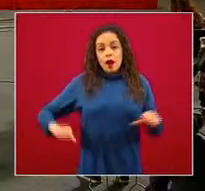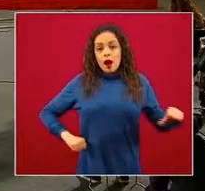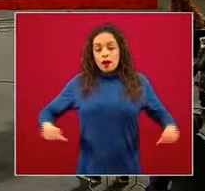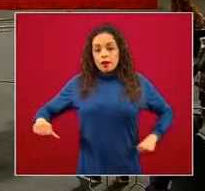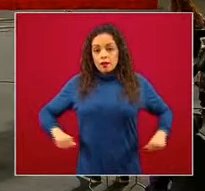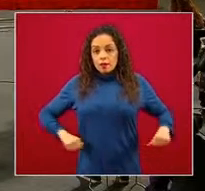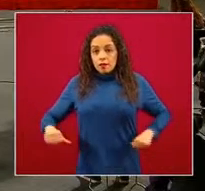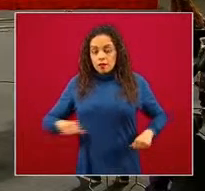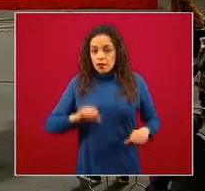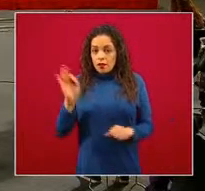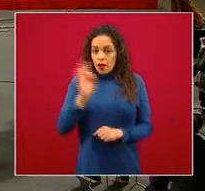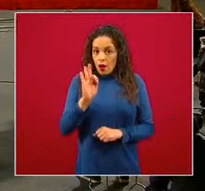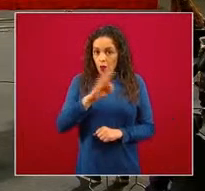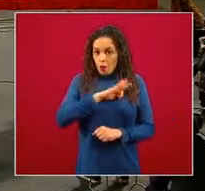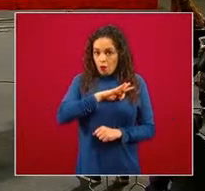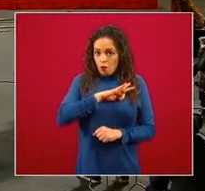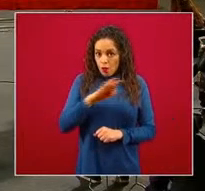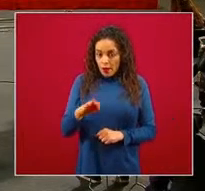where